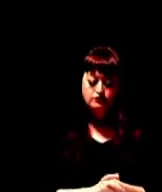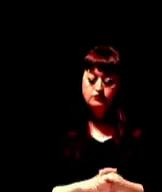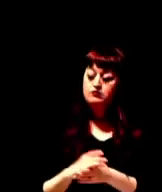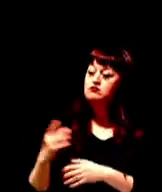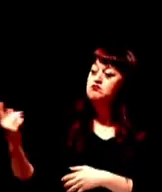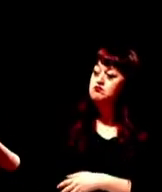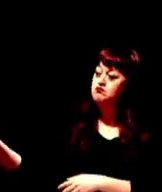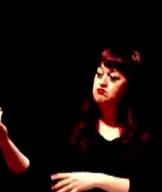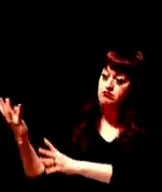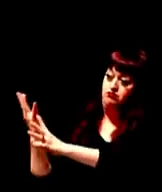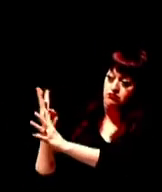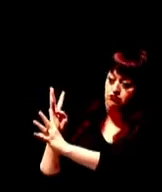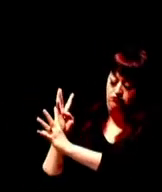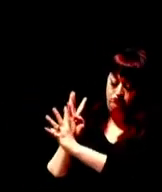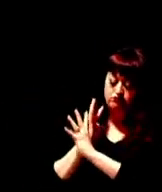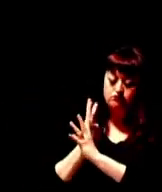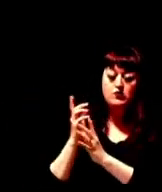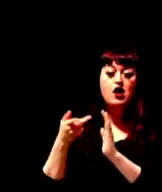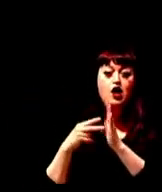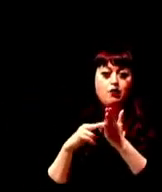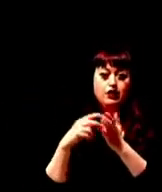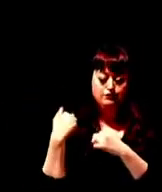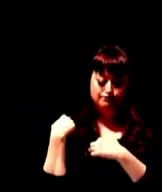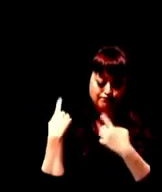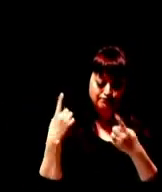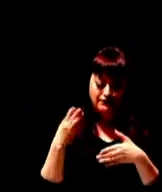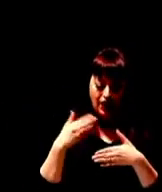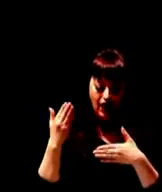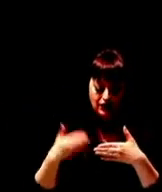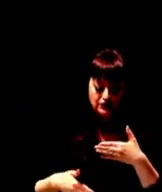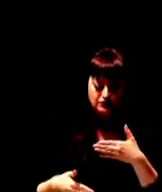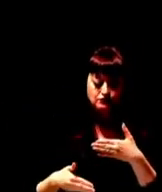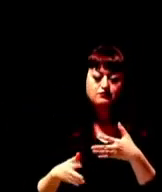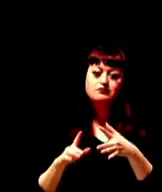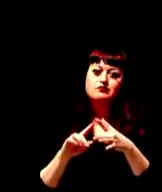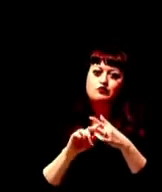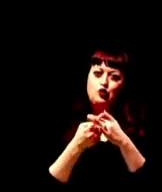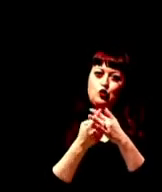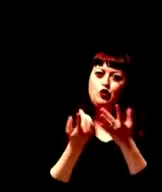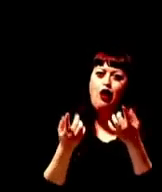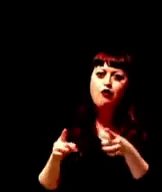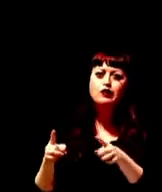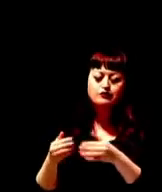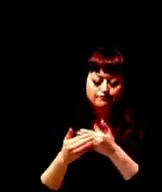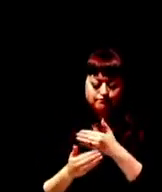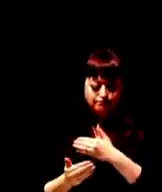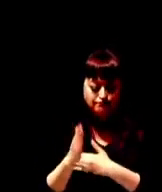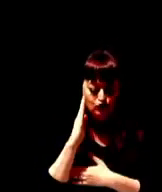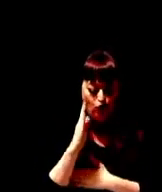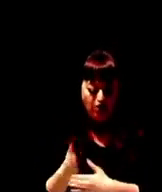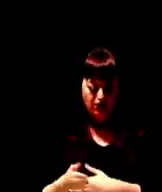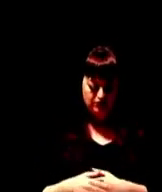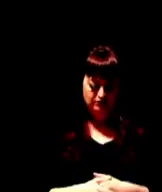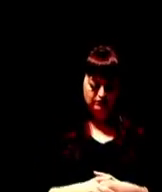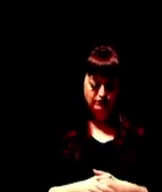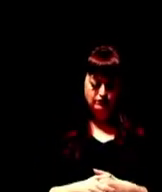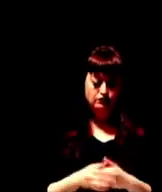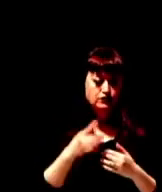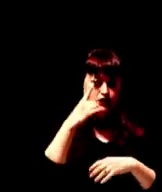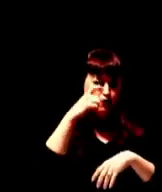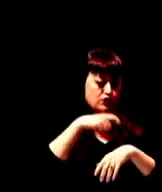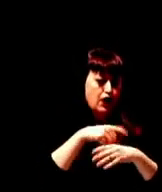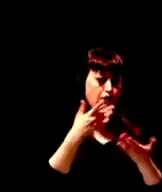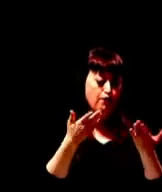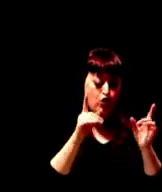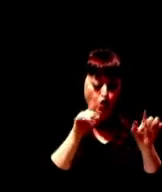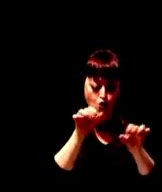this stage means the end of one journey, new beginnings are just around the corner. Whether you spend your summer working to